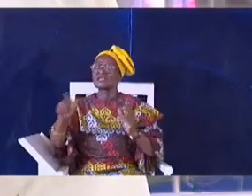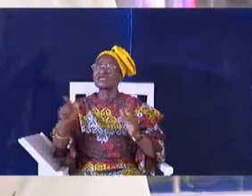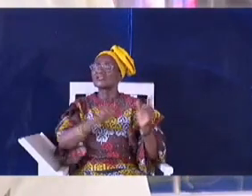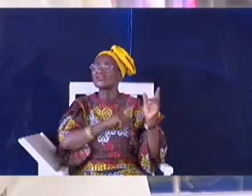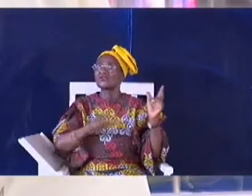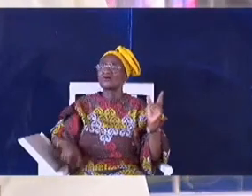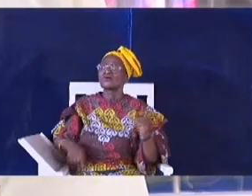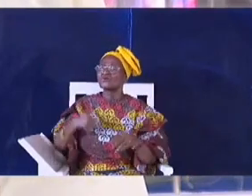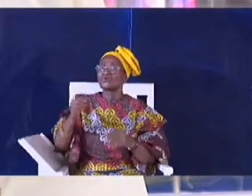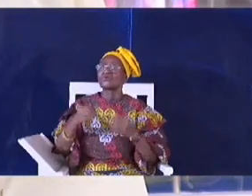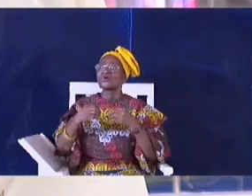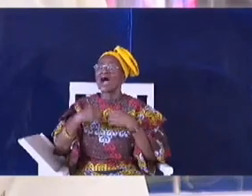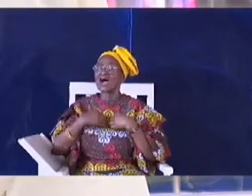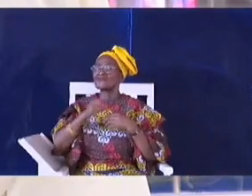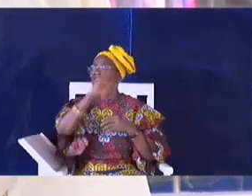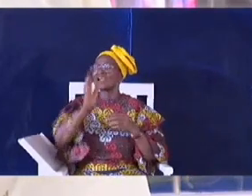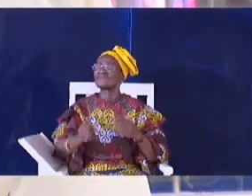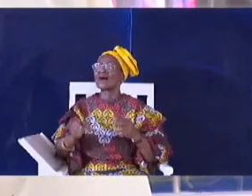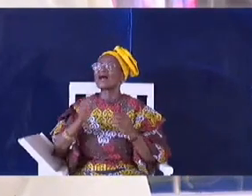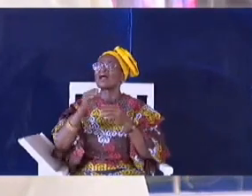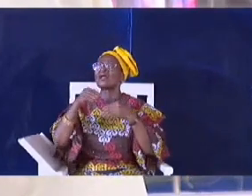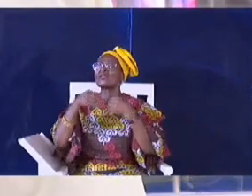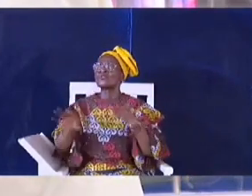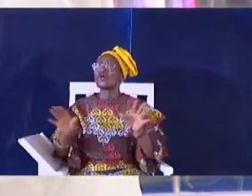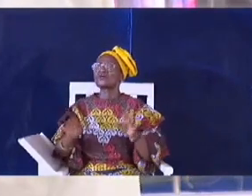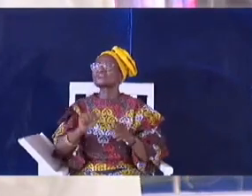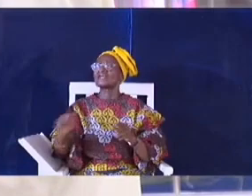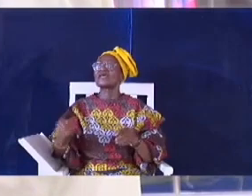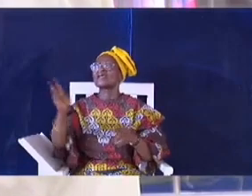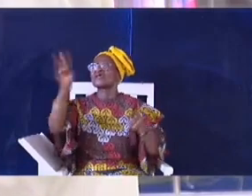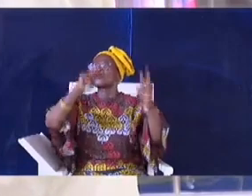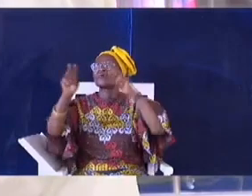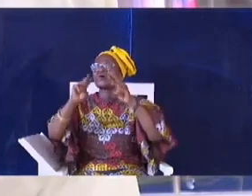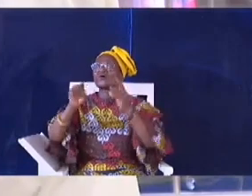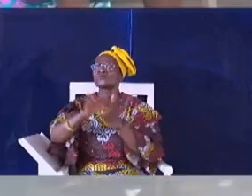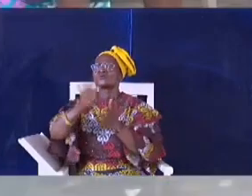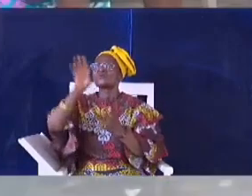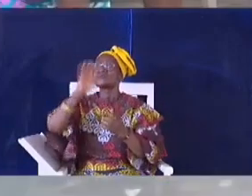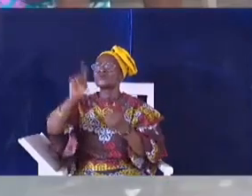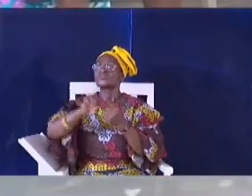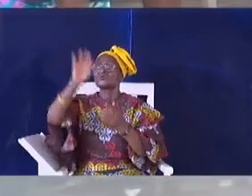has never lost a war. Glory be to your holy name.